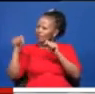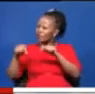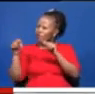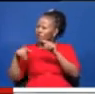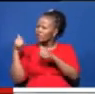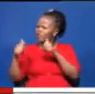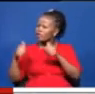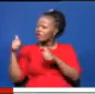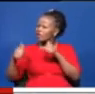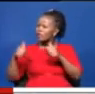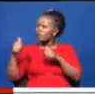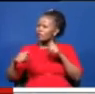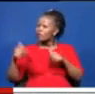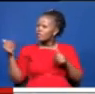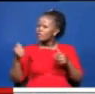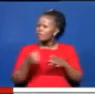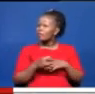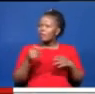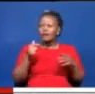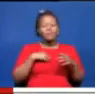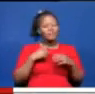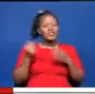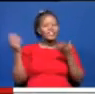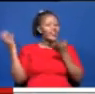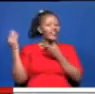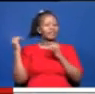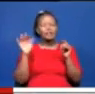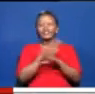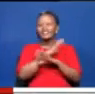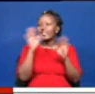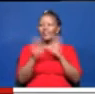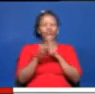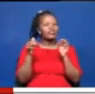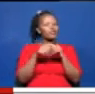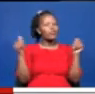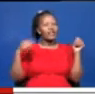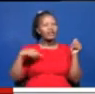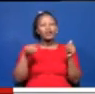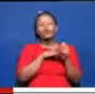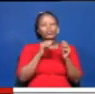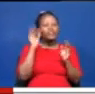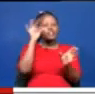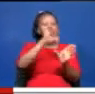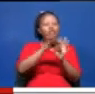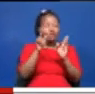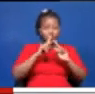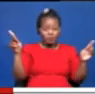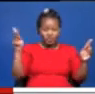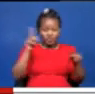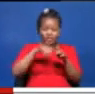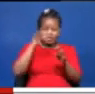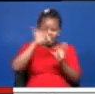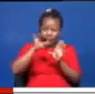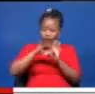ni mazuri tu, ili tupige kura kwa amani. Mtu akipiga kura aende angojee matokeo,